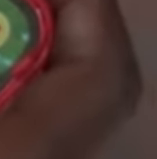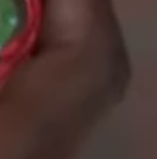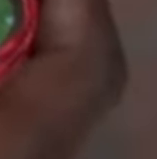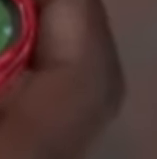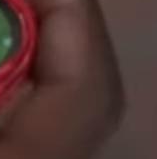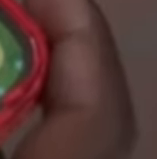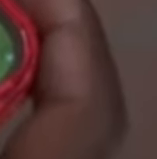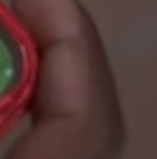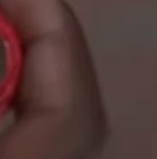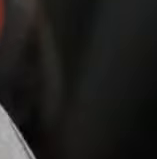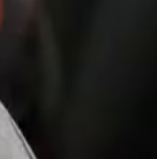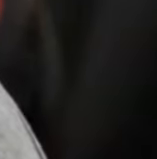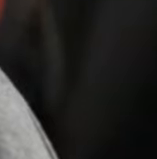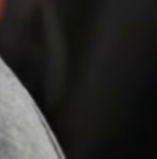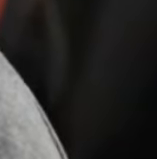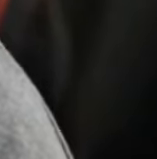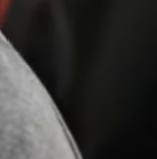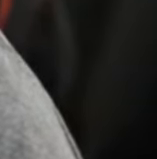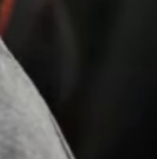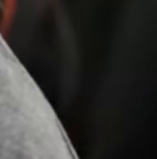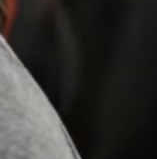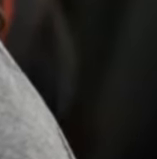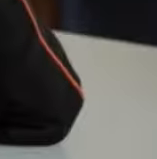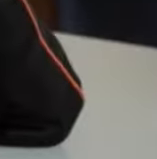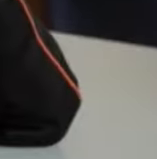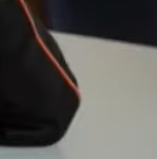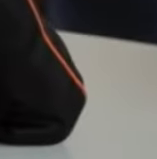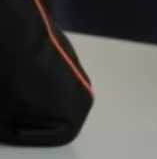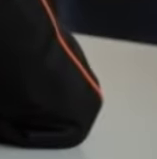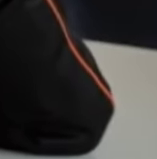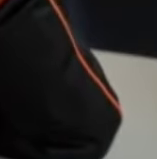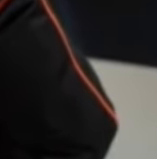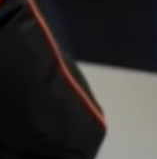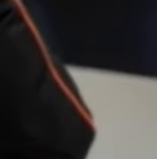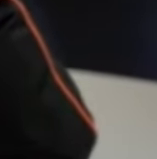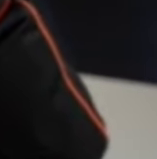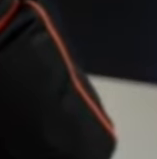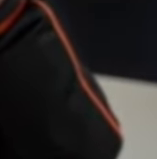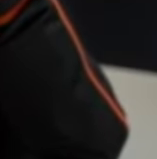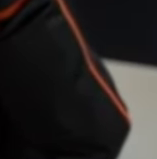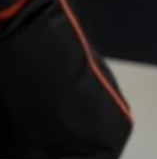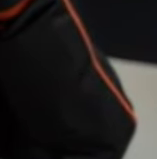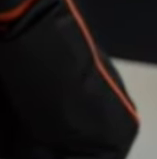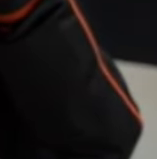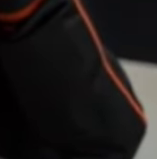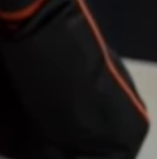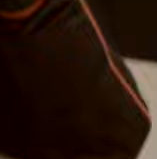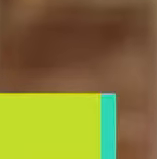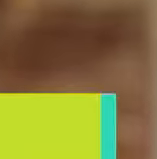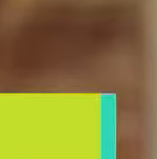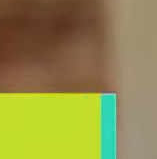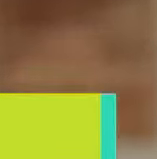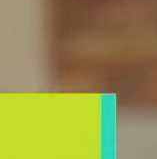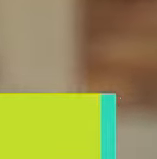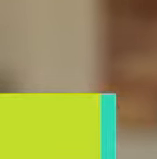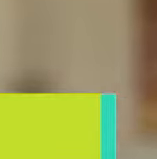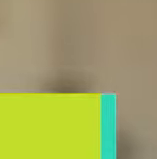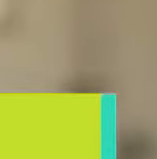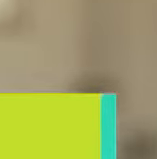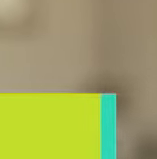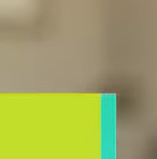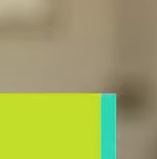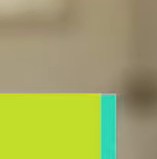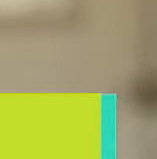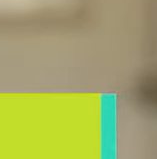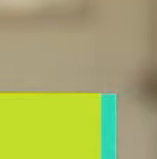Loveland. We need young people to help us to create the game and give us critical feedback and say, oh, this is really boring. Oh, and